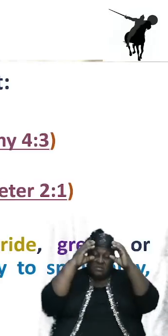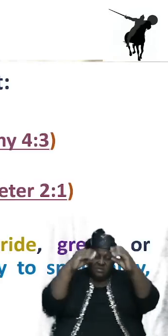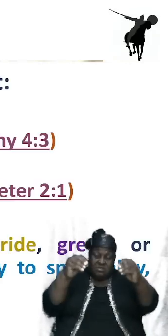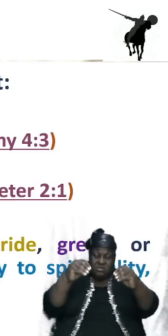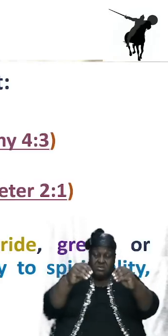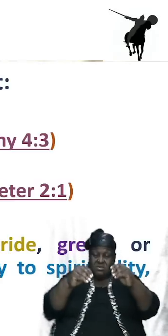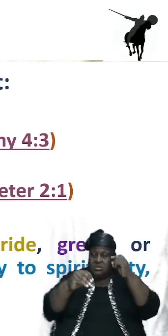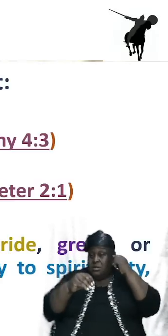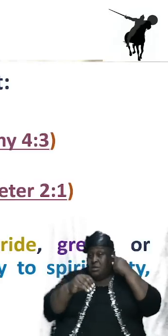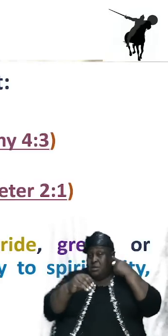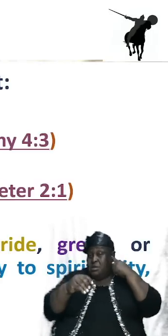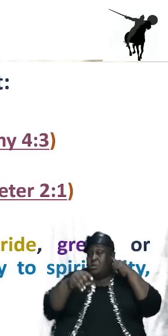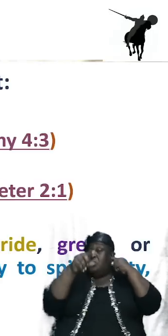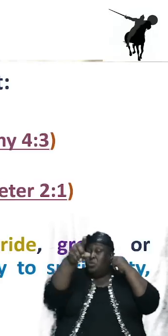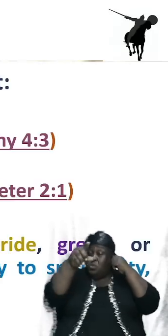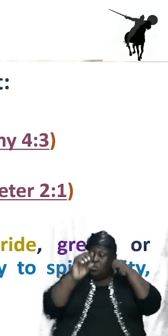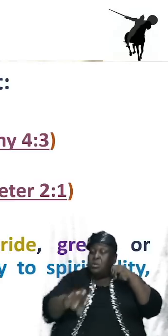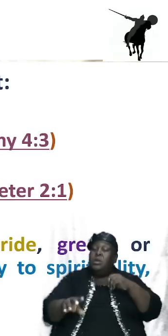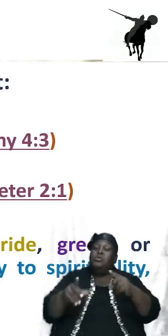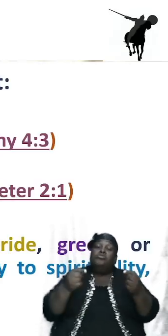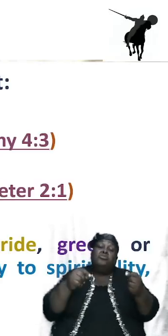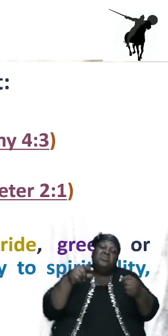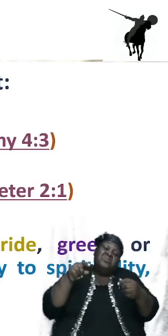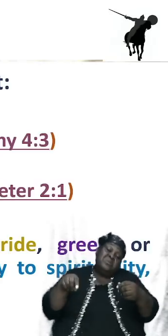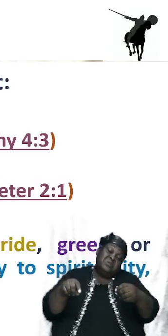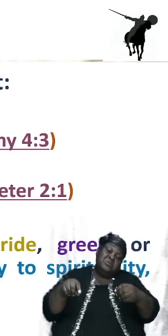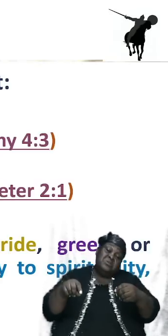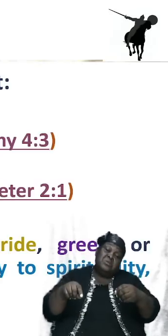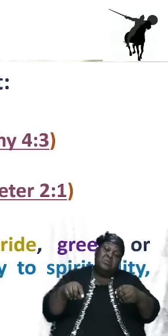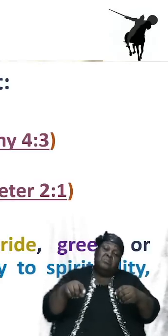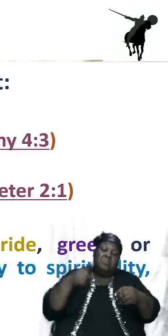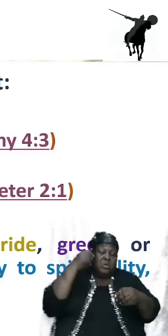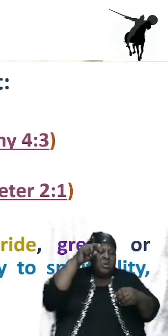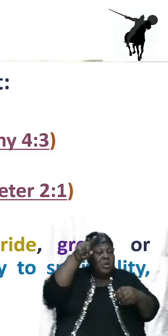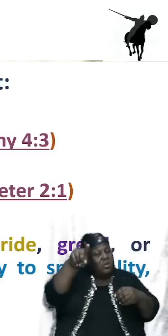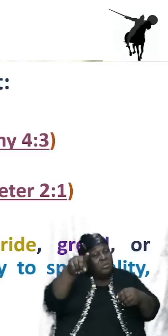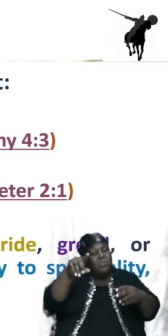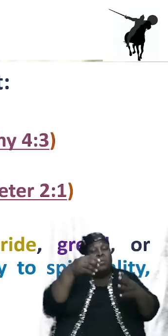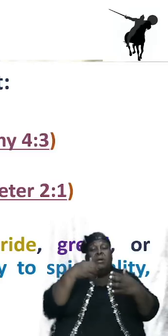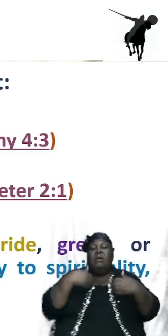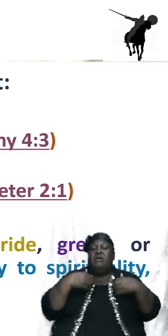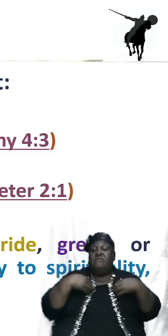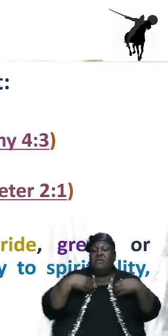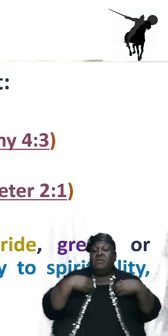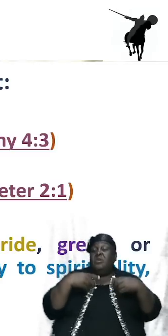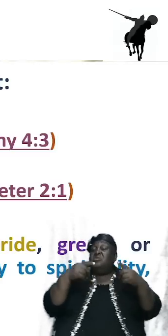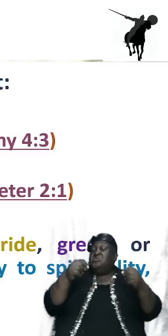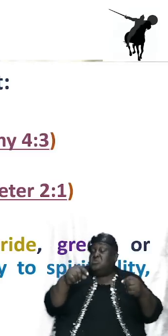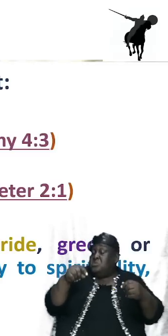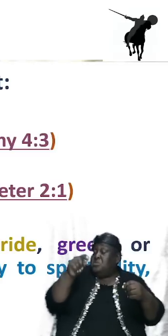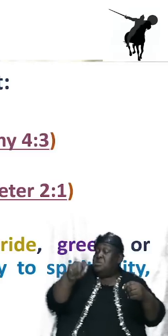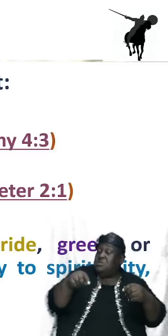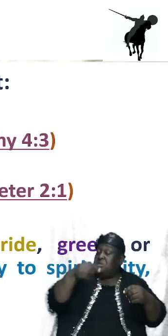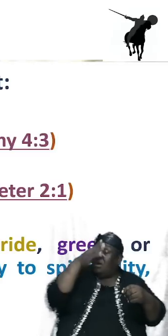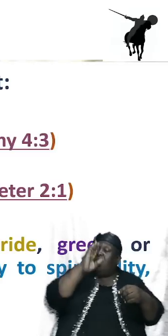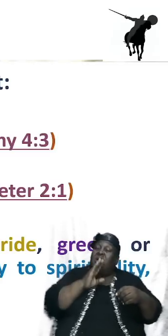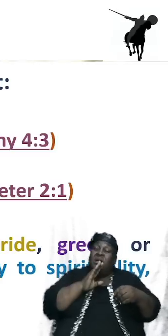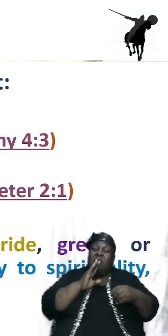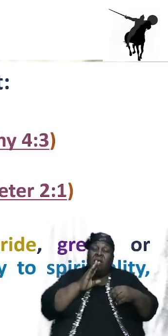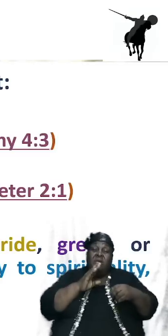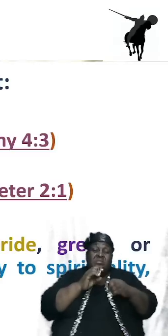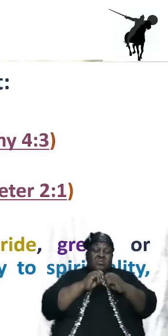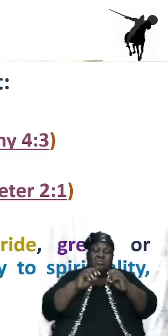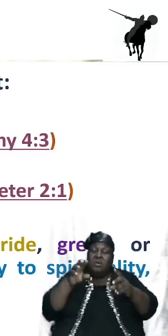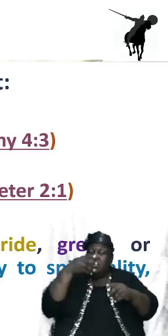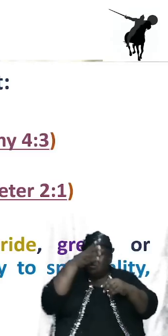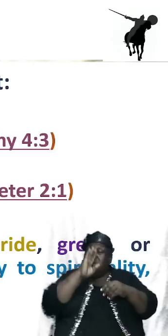And so look here, you can do this because you have this. And you can do this. Amen. And God won't see because God loves